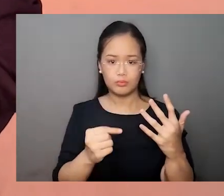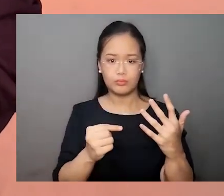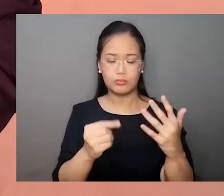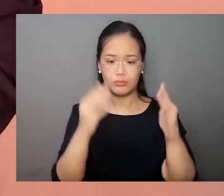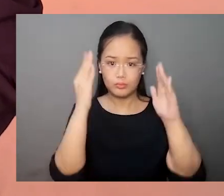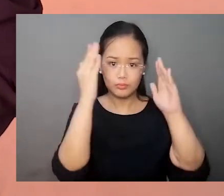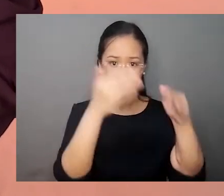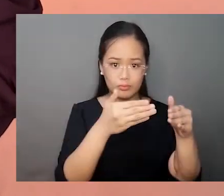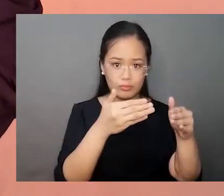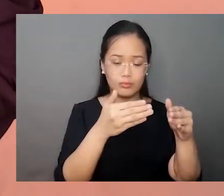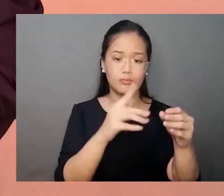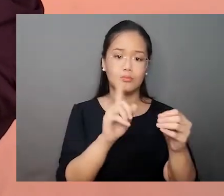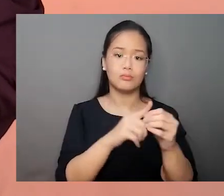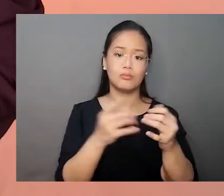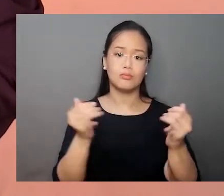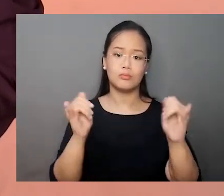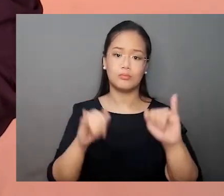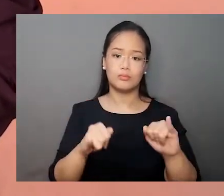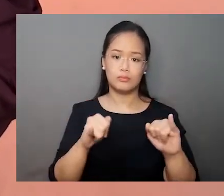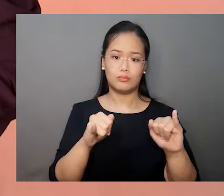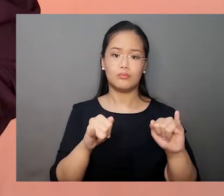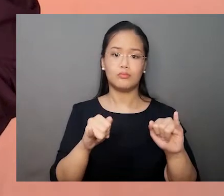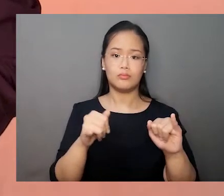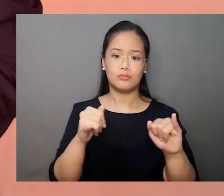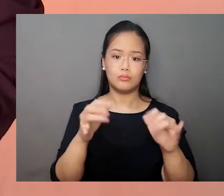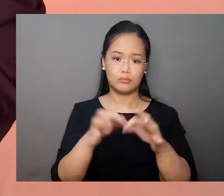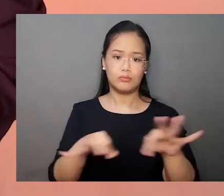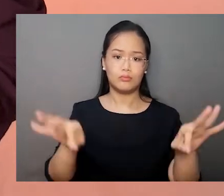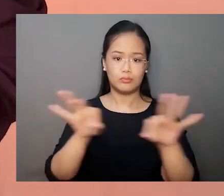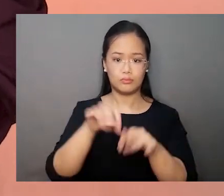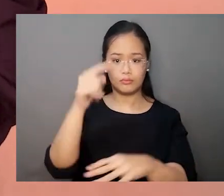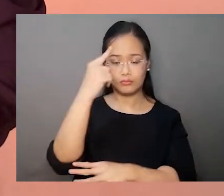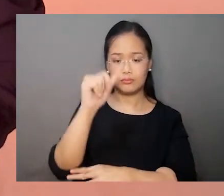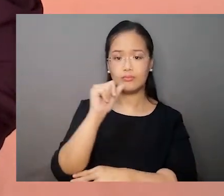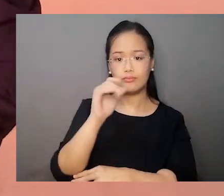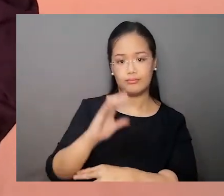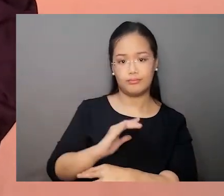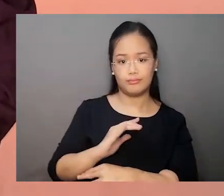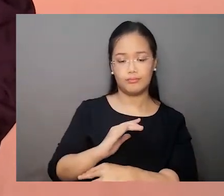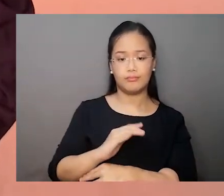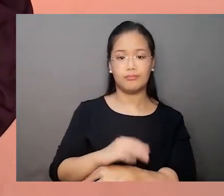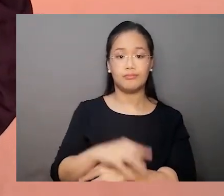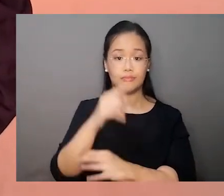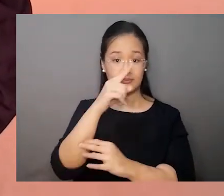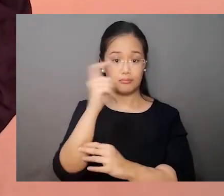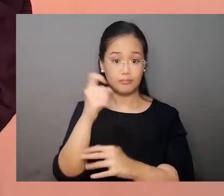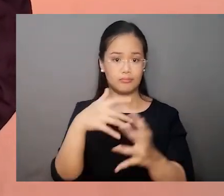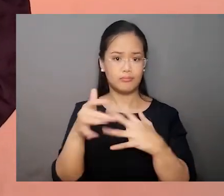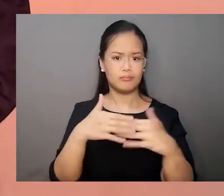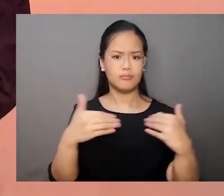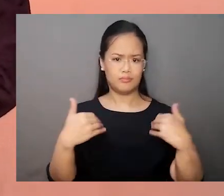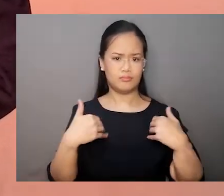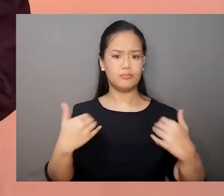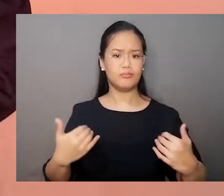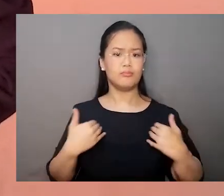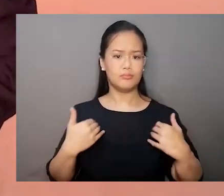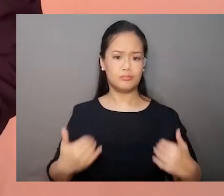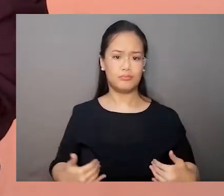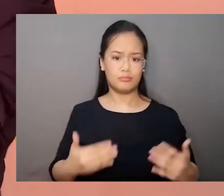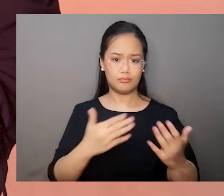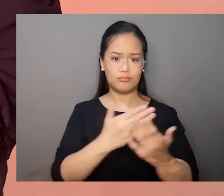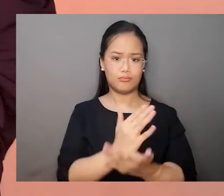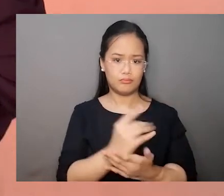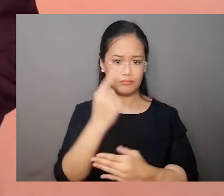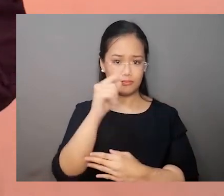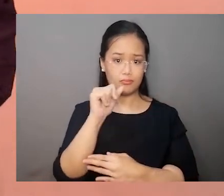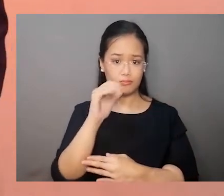on issues relevant to women. Because despite the existence of other human rights instruments, the discrimination that